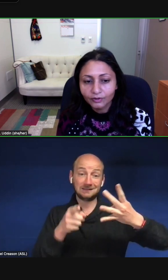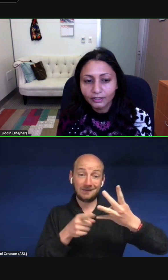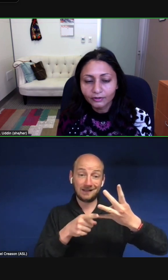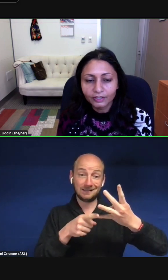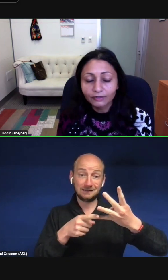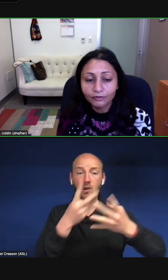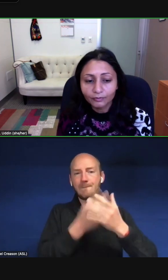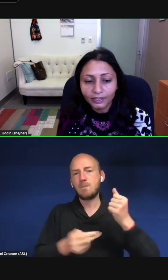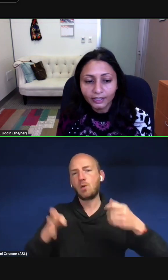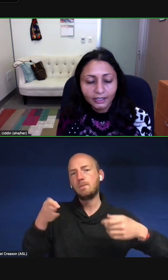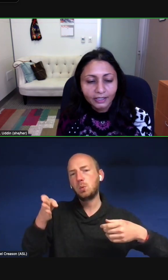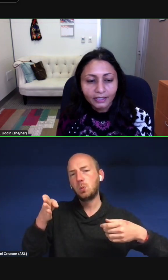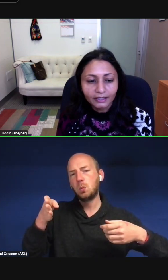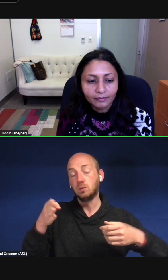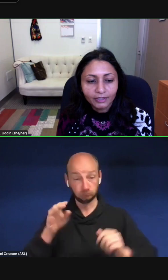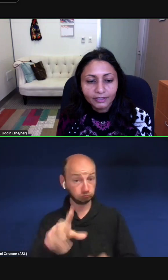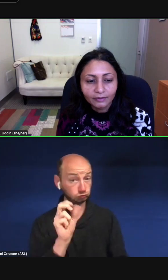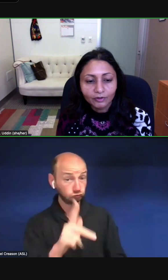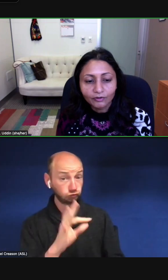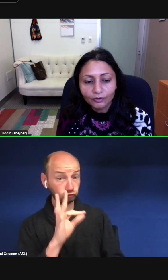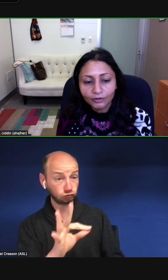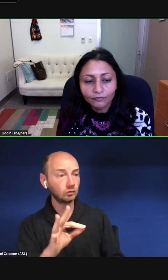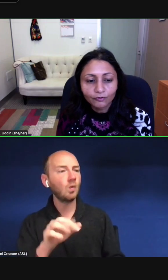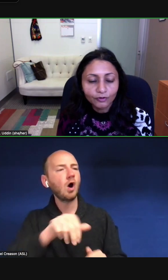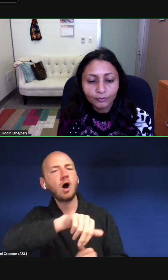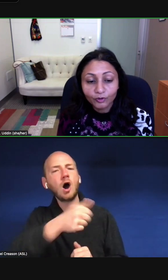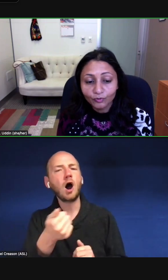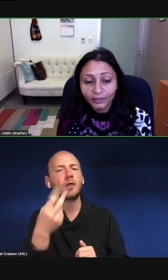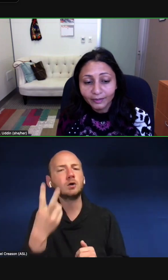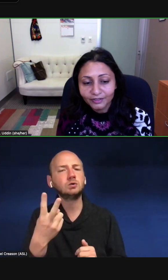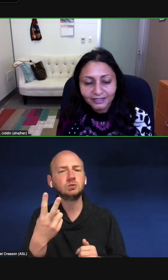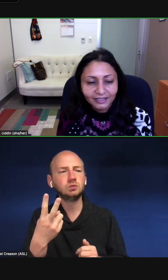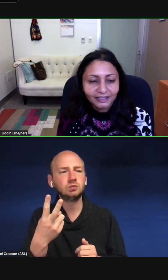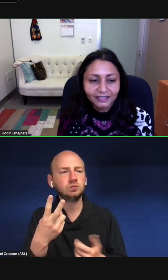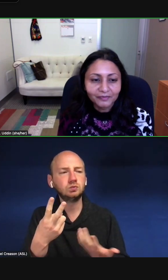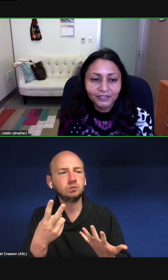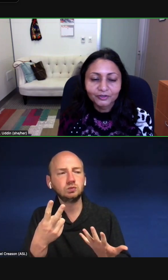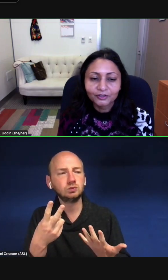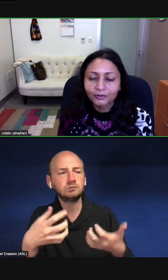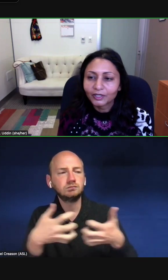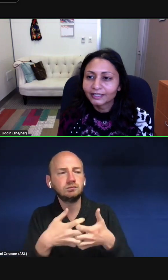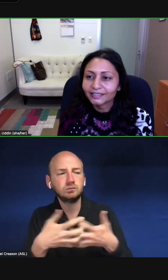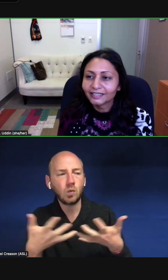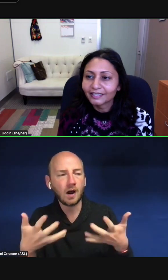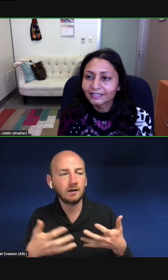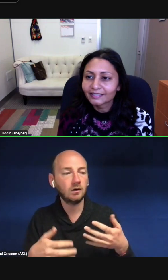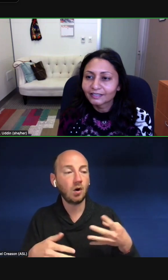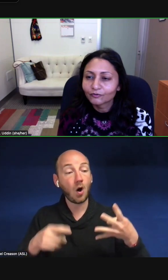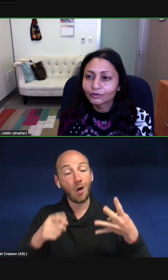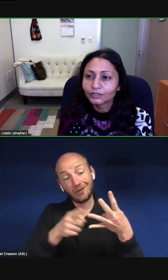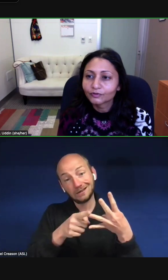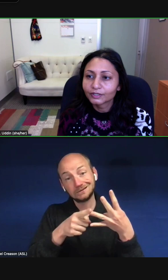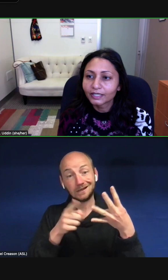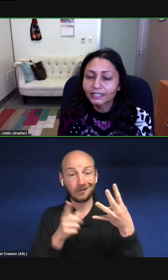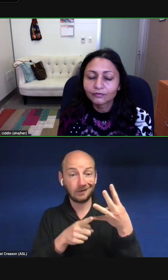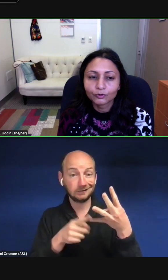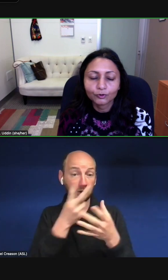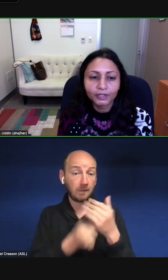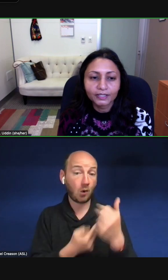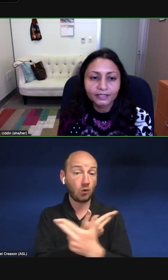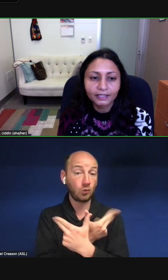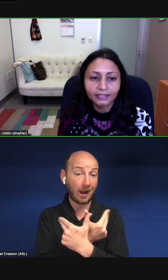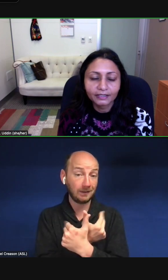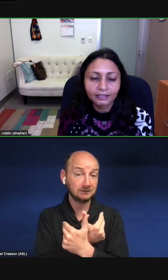things that go together in a different way. And they might say, well, the third and fourth are both rabbits. And you could go on and ask for different kinds